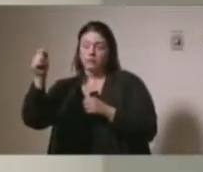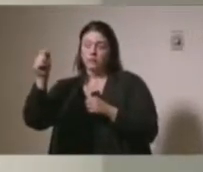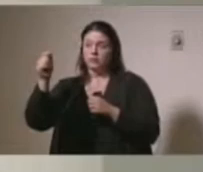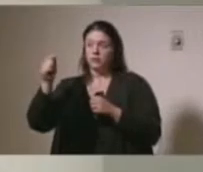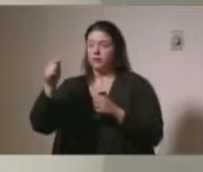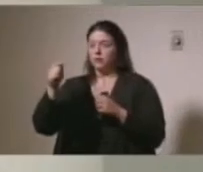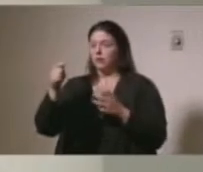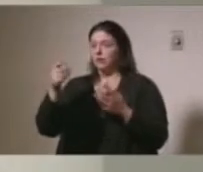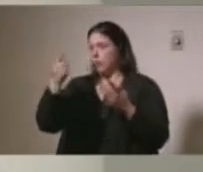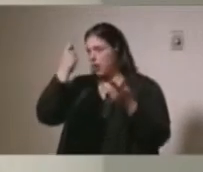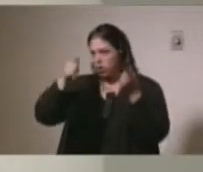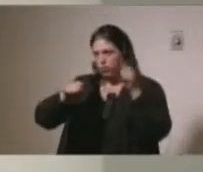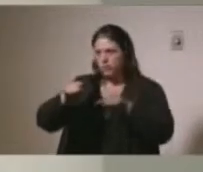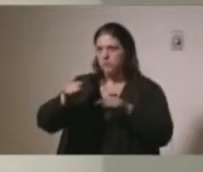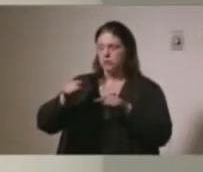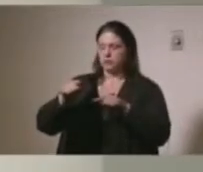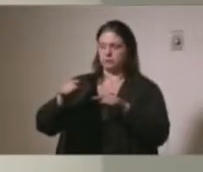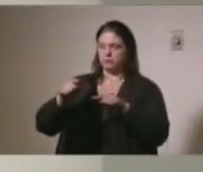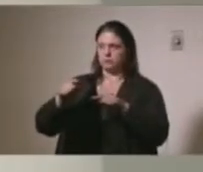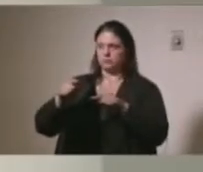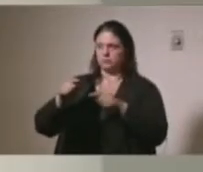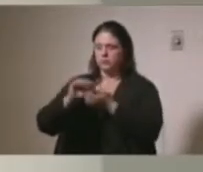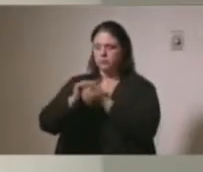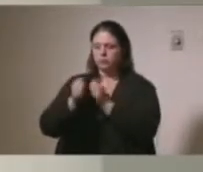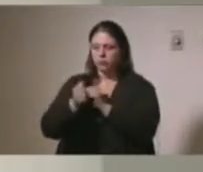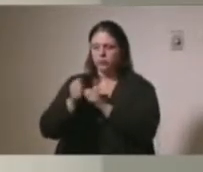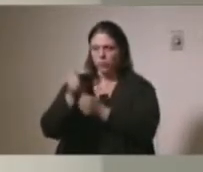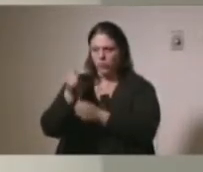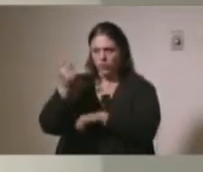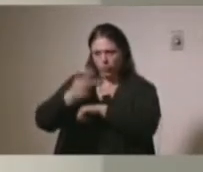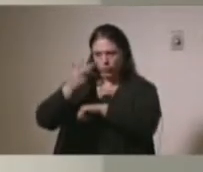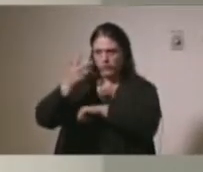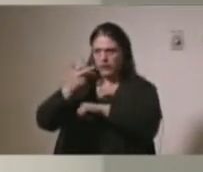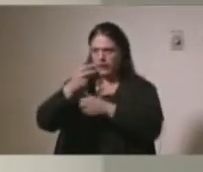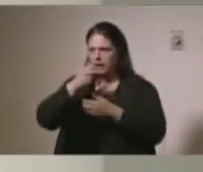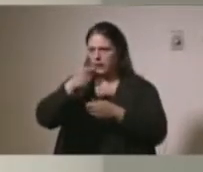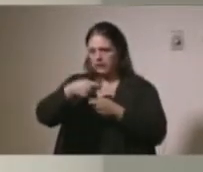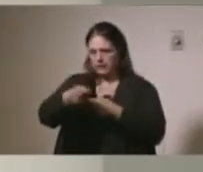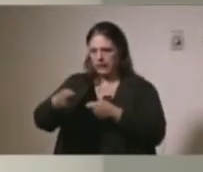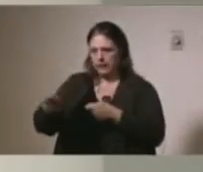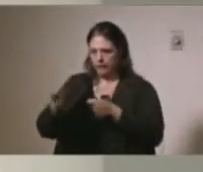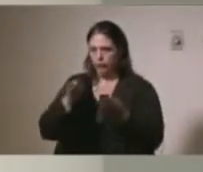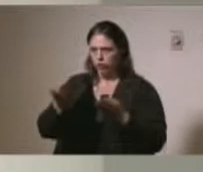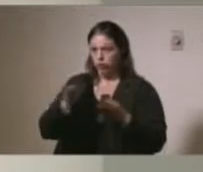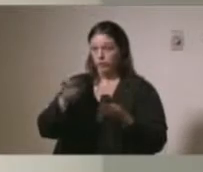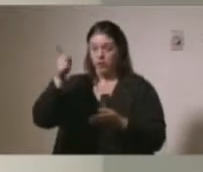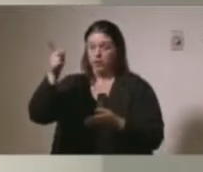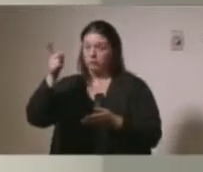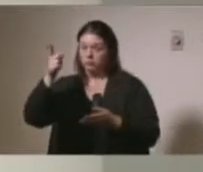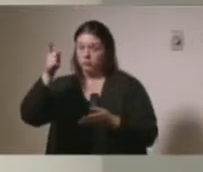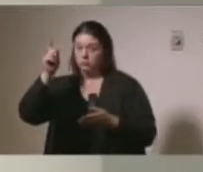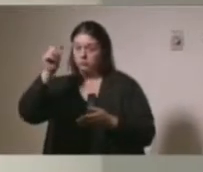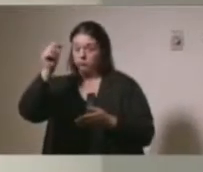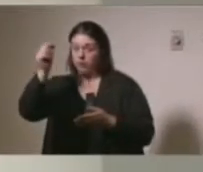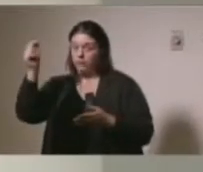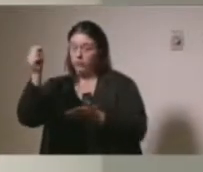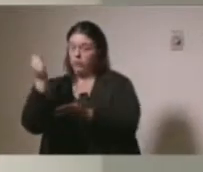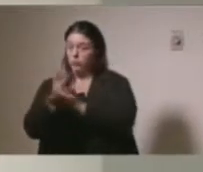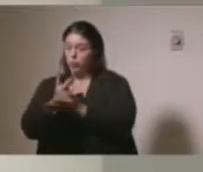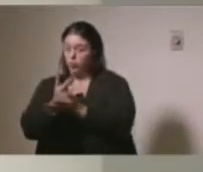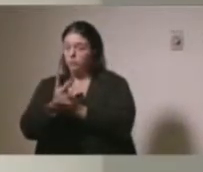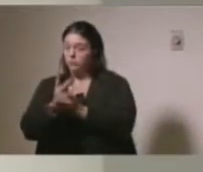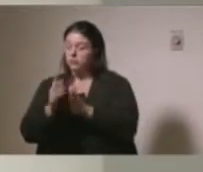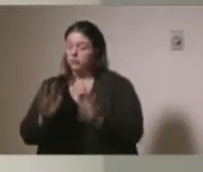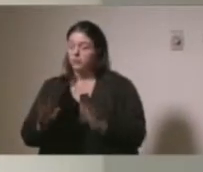can go to a 3-day delivery, which has been approved. And I'll give you an example of what